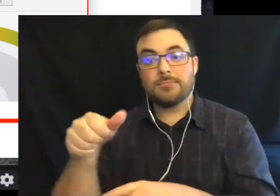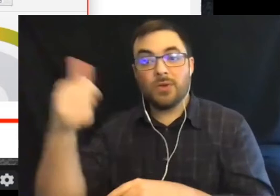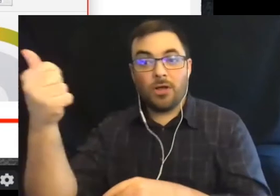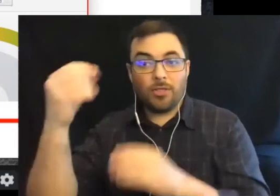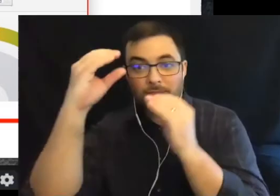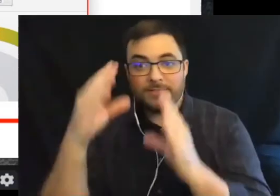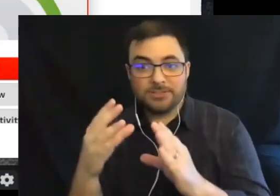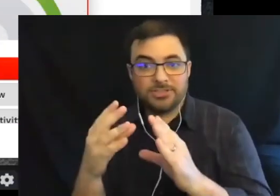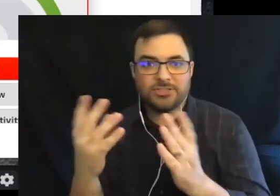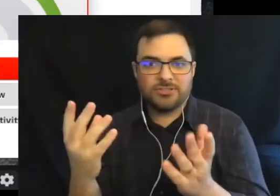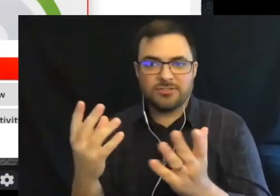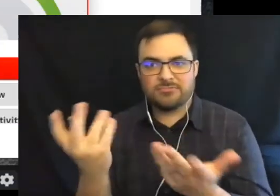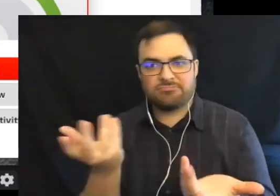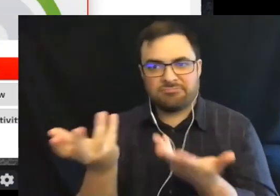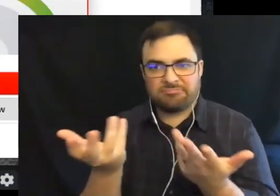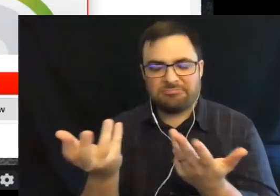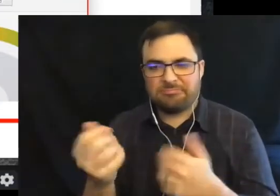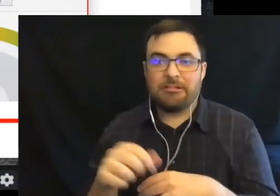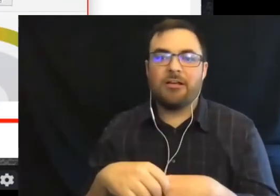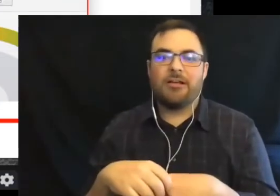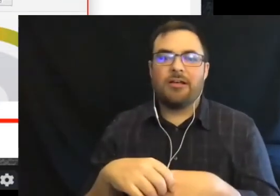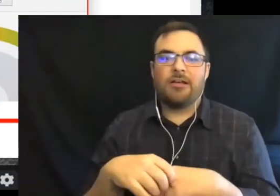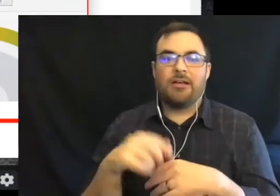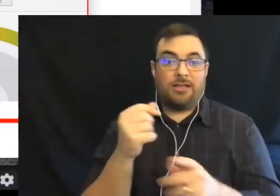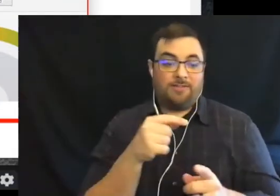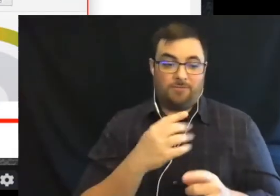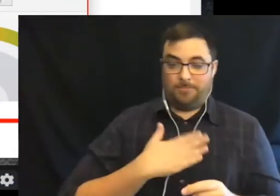usually use them, but I